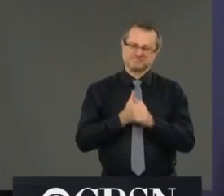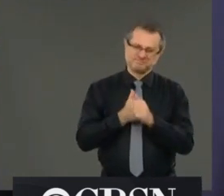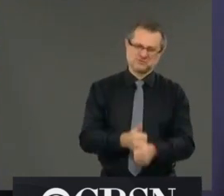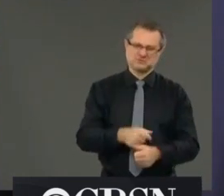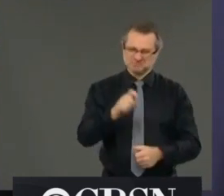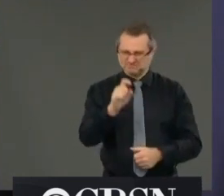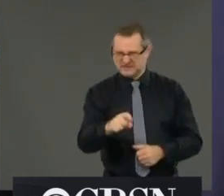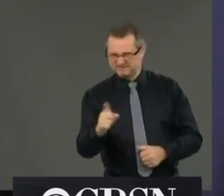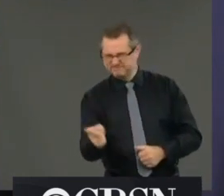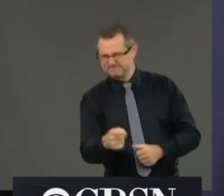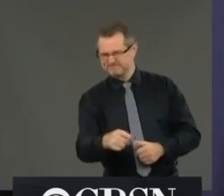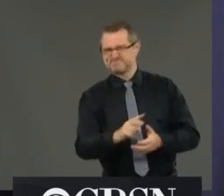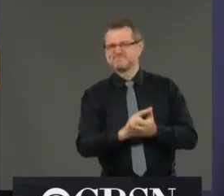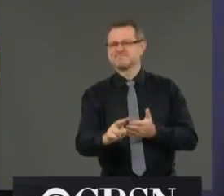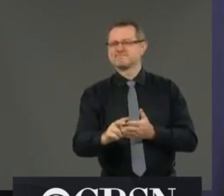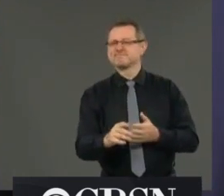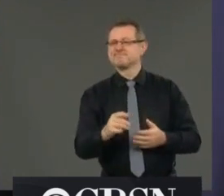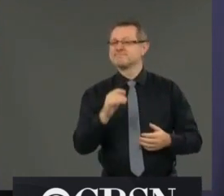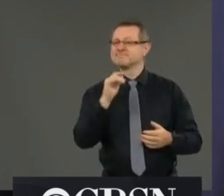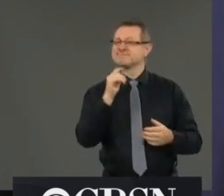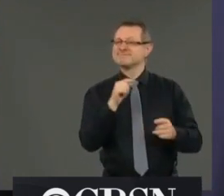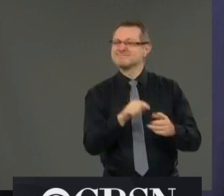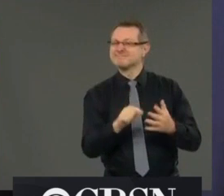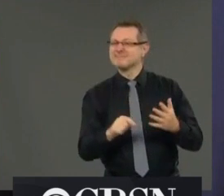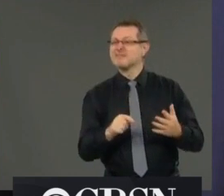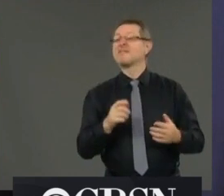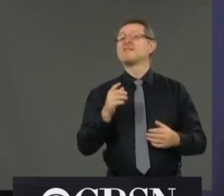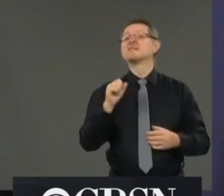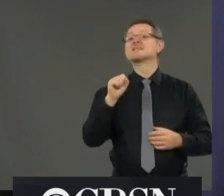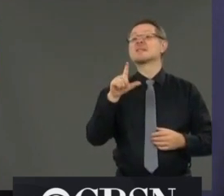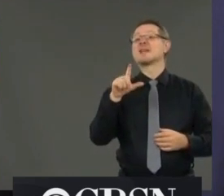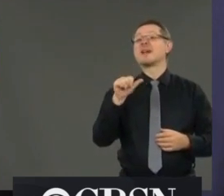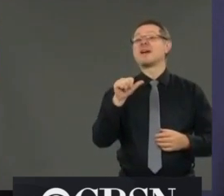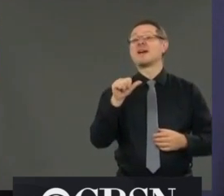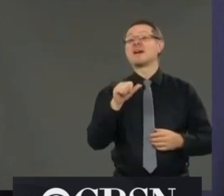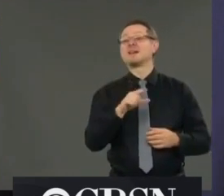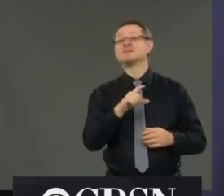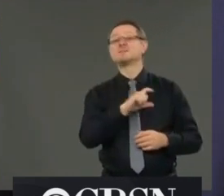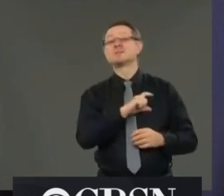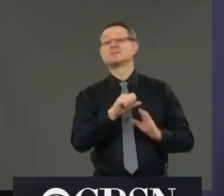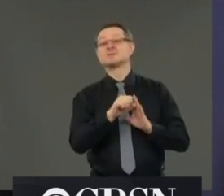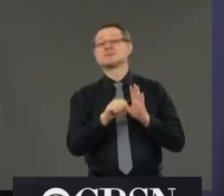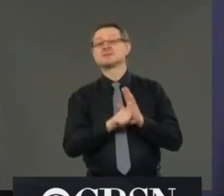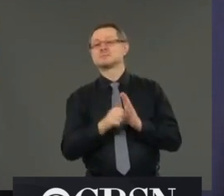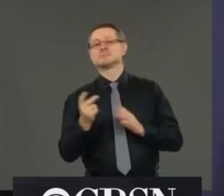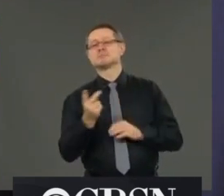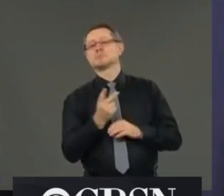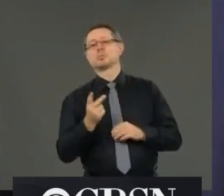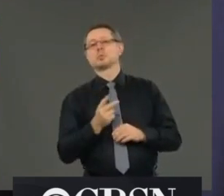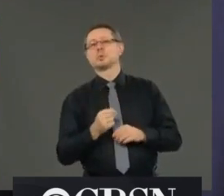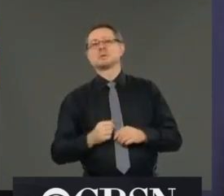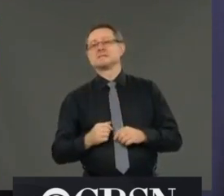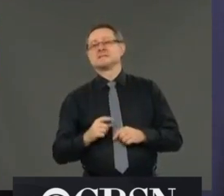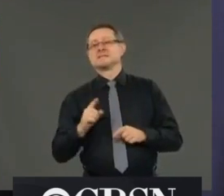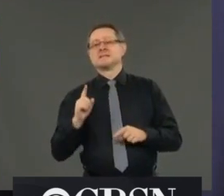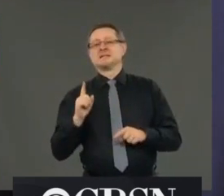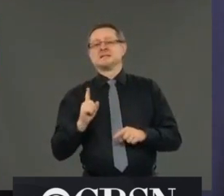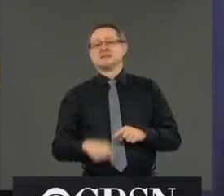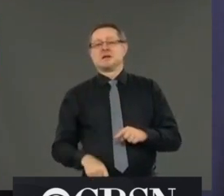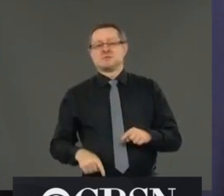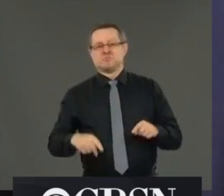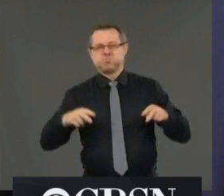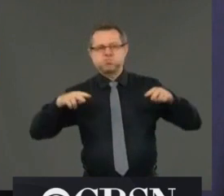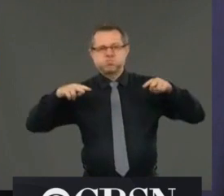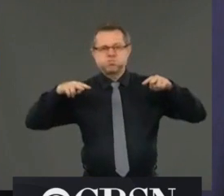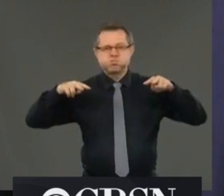Having said that, the state liquor authority and the state police cannot police the entire state.